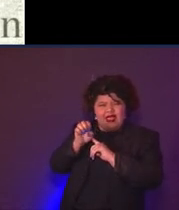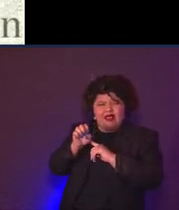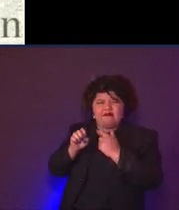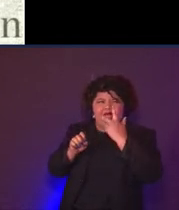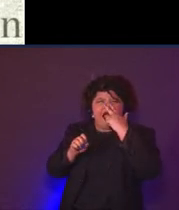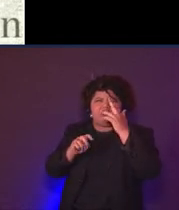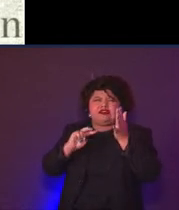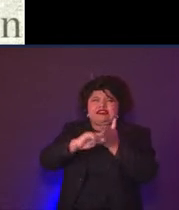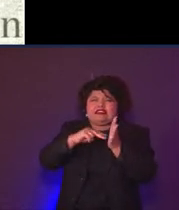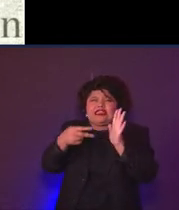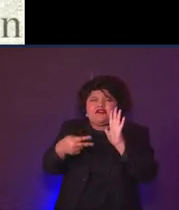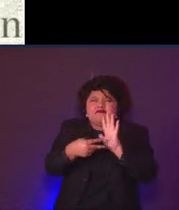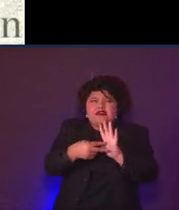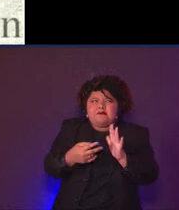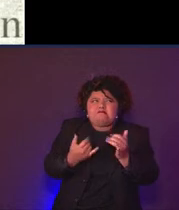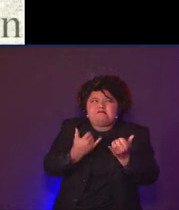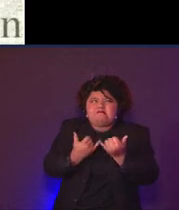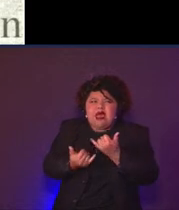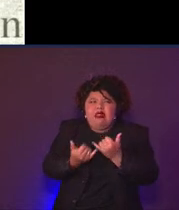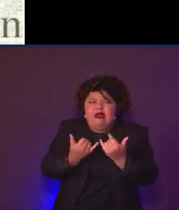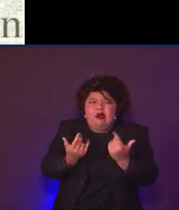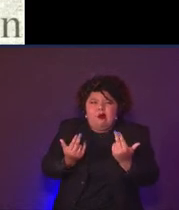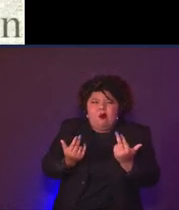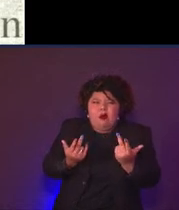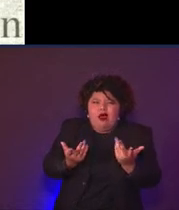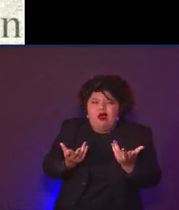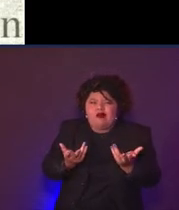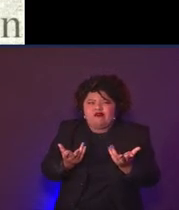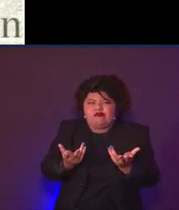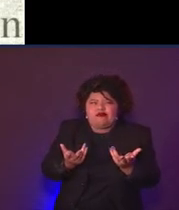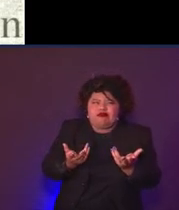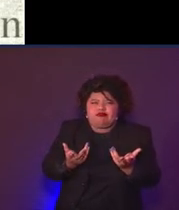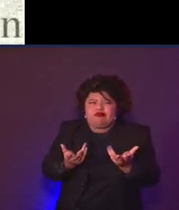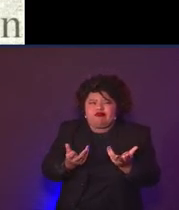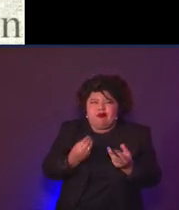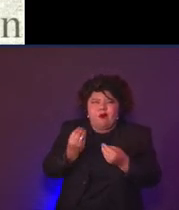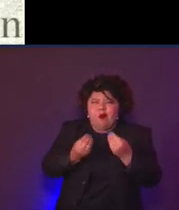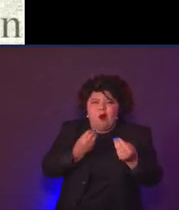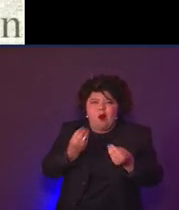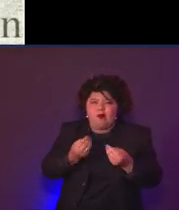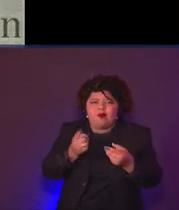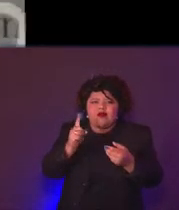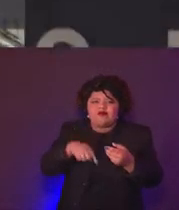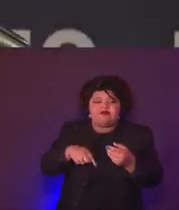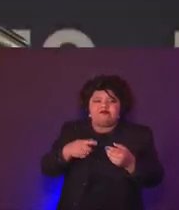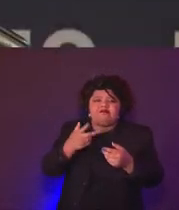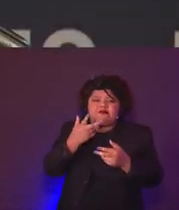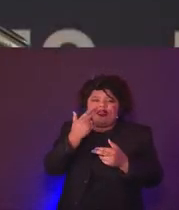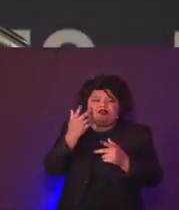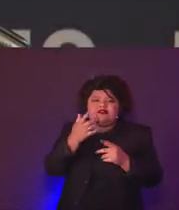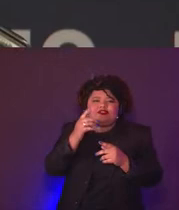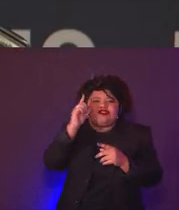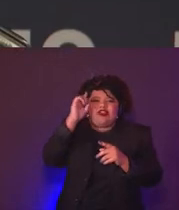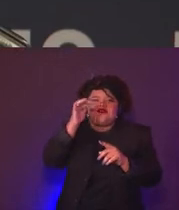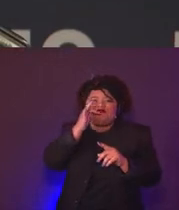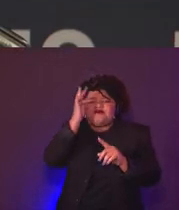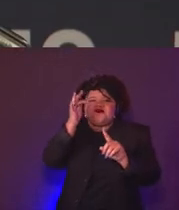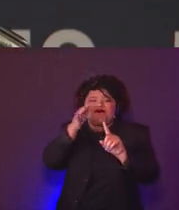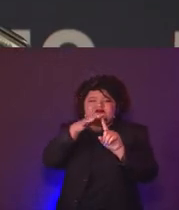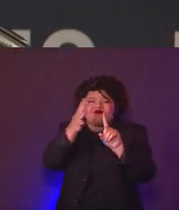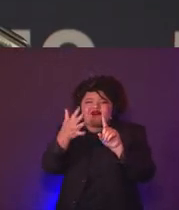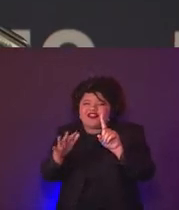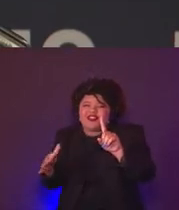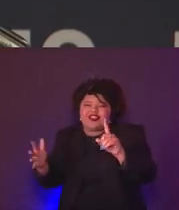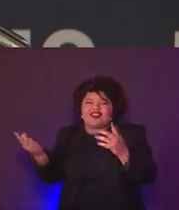a fountain of youth, like a vast tropical spring that with beautiful waterfalls and